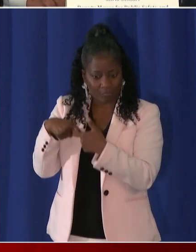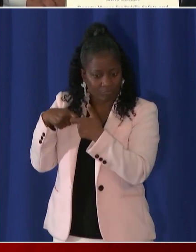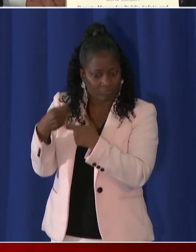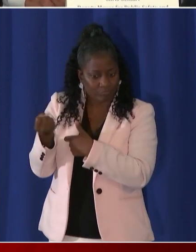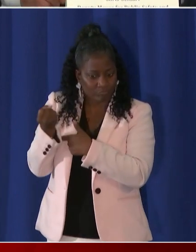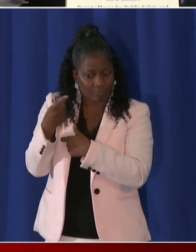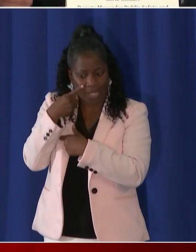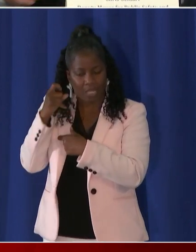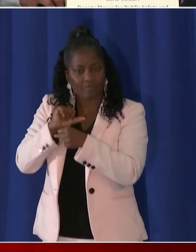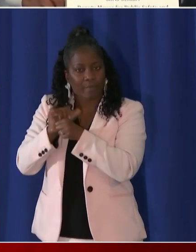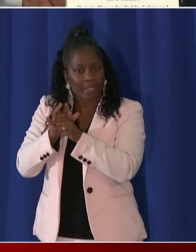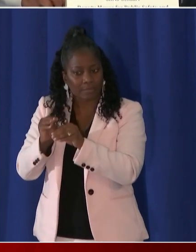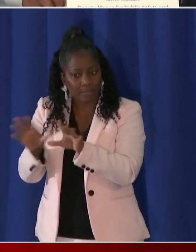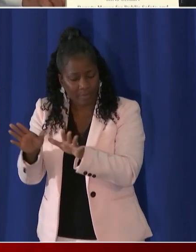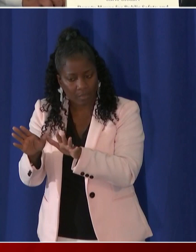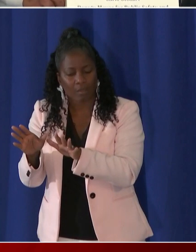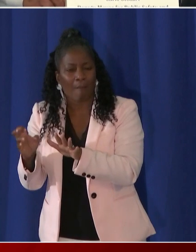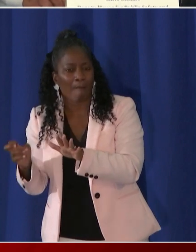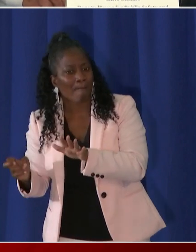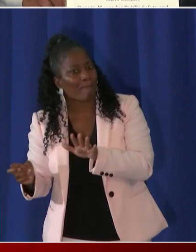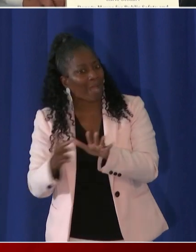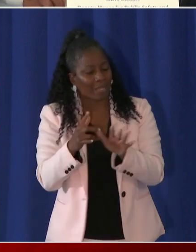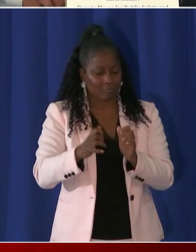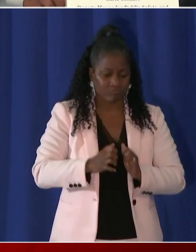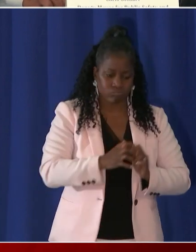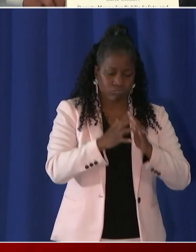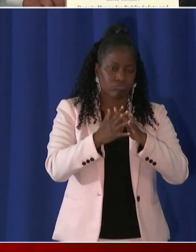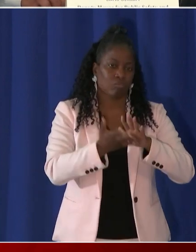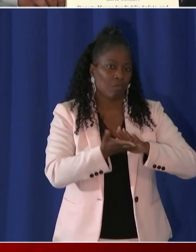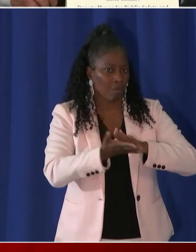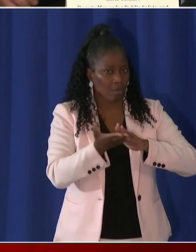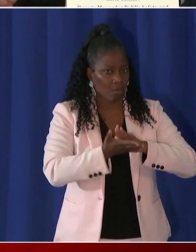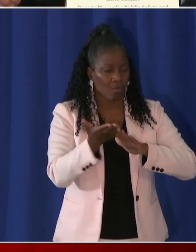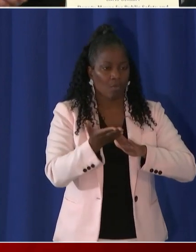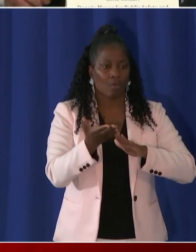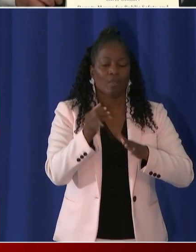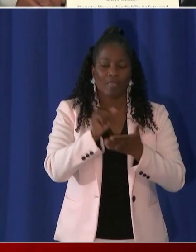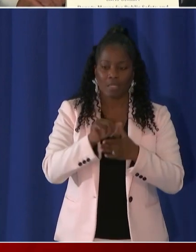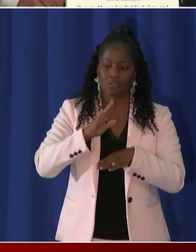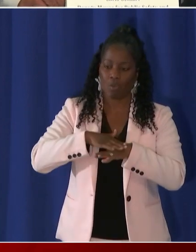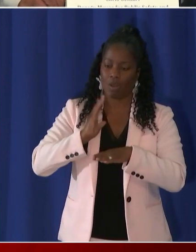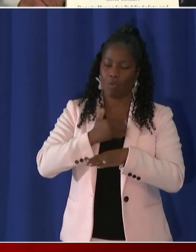the pandemic. And that's not in our prevention or in our law enforcement side.